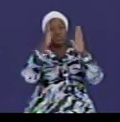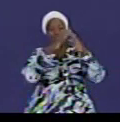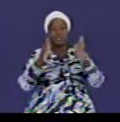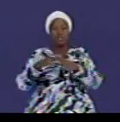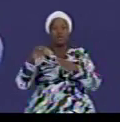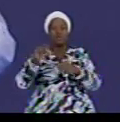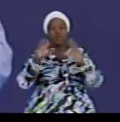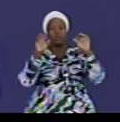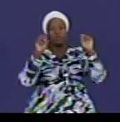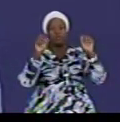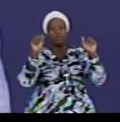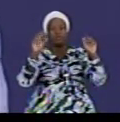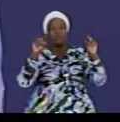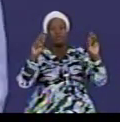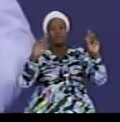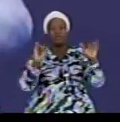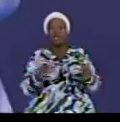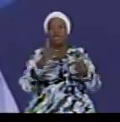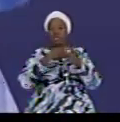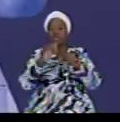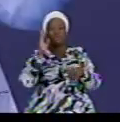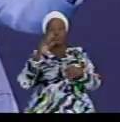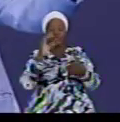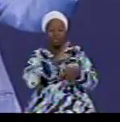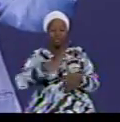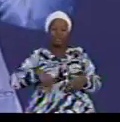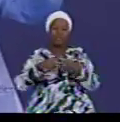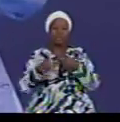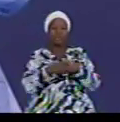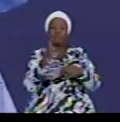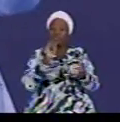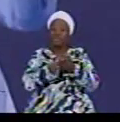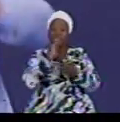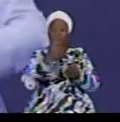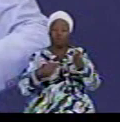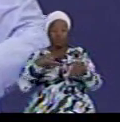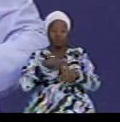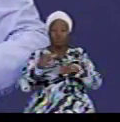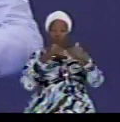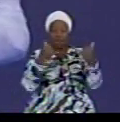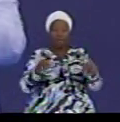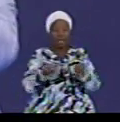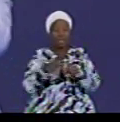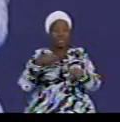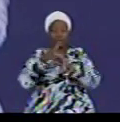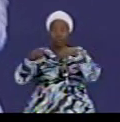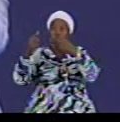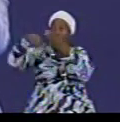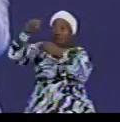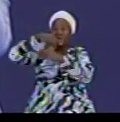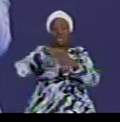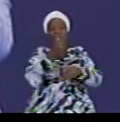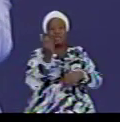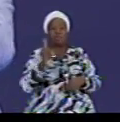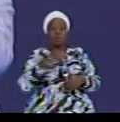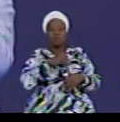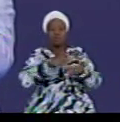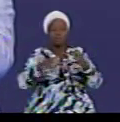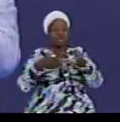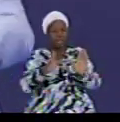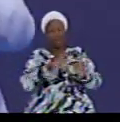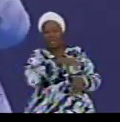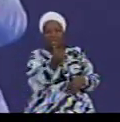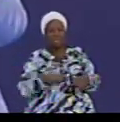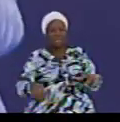and preached Christ unto them. That's what you are doing now as we go about anywhere. You'll not allow a day